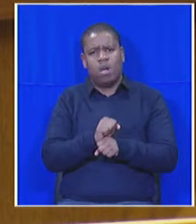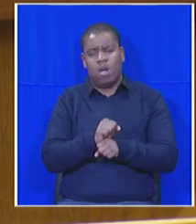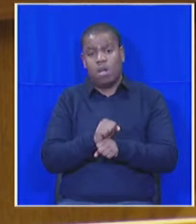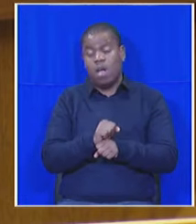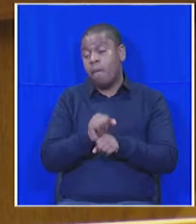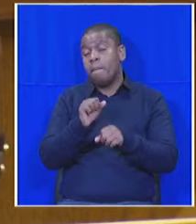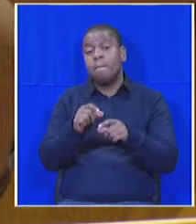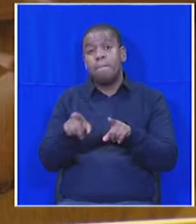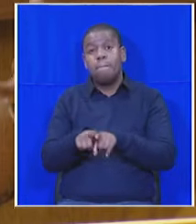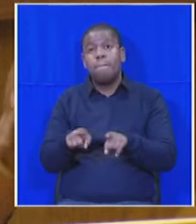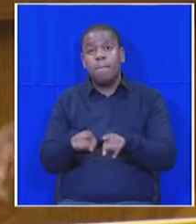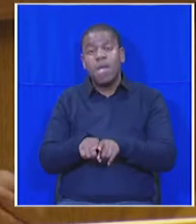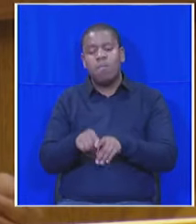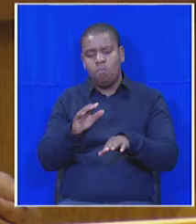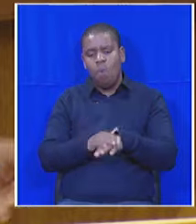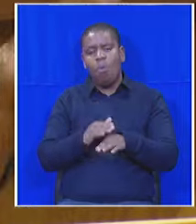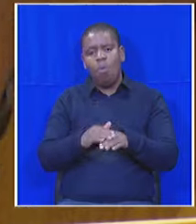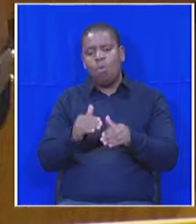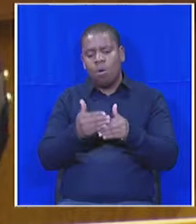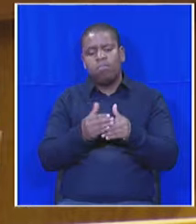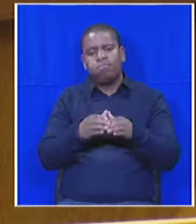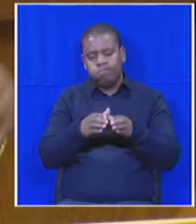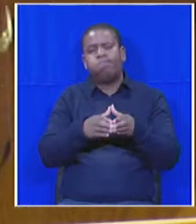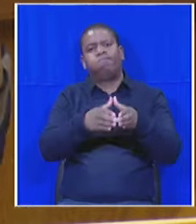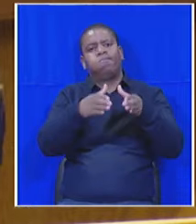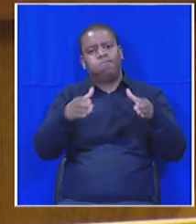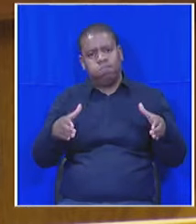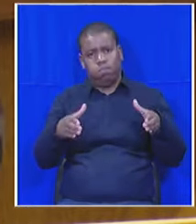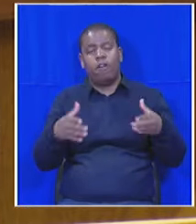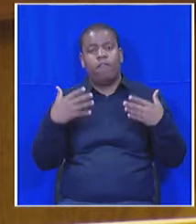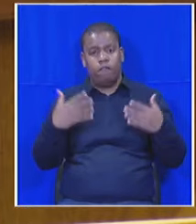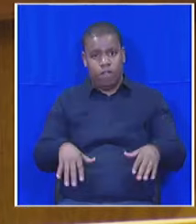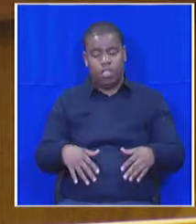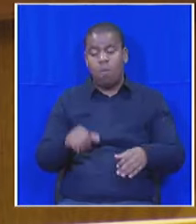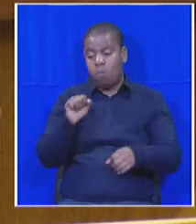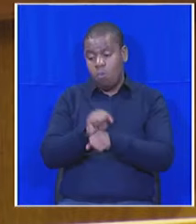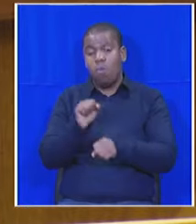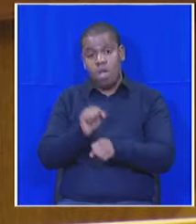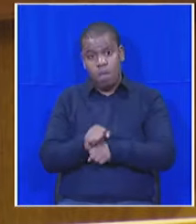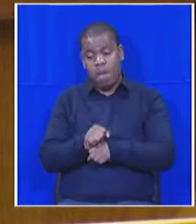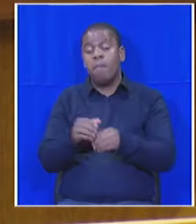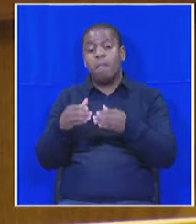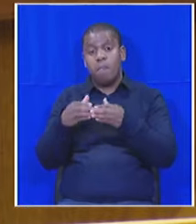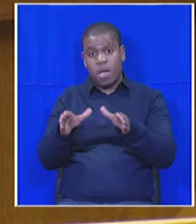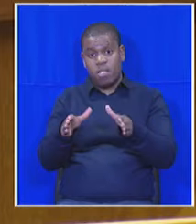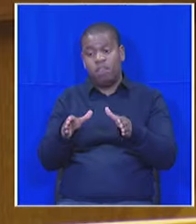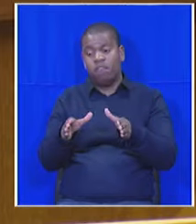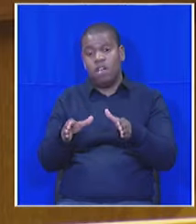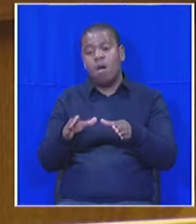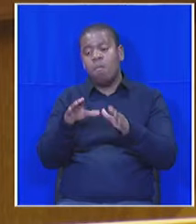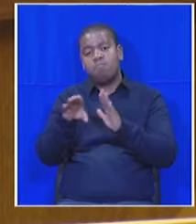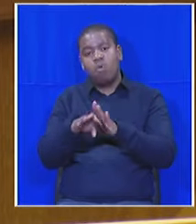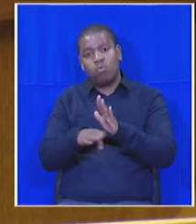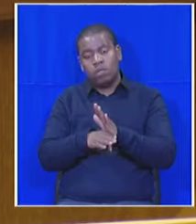performer, it has even extended its scope because there are labor activation programs that see to it